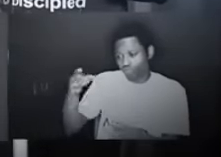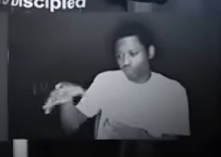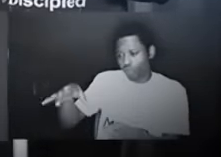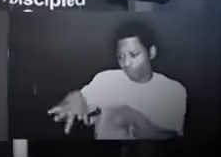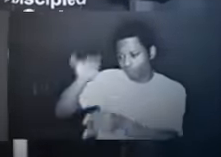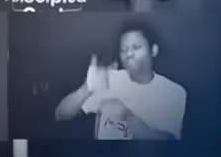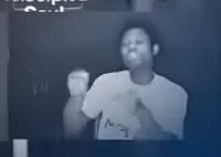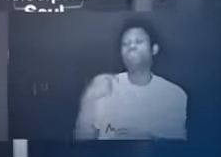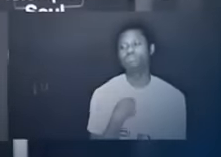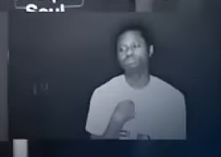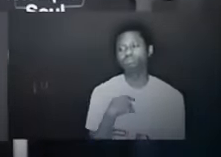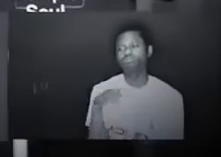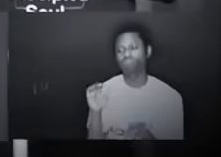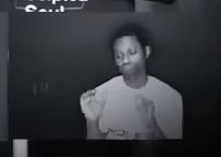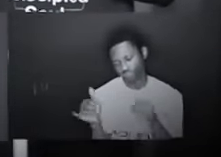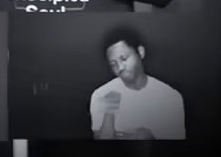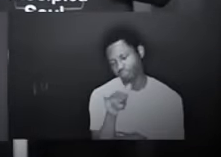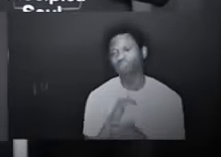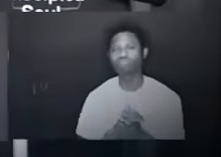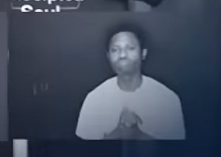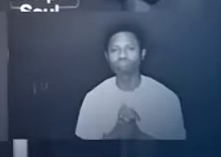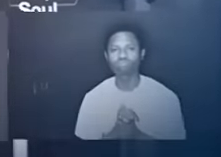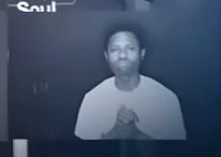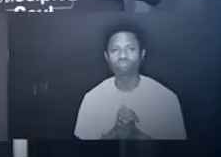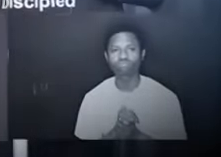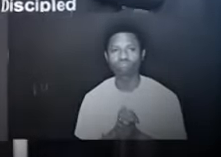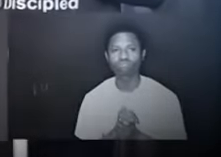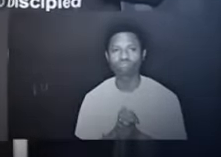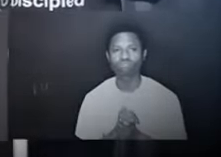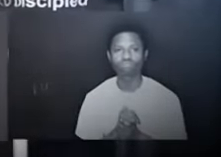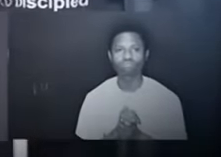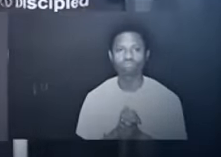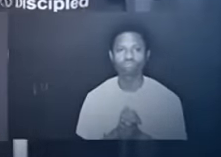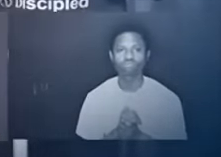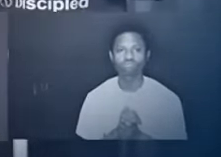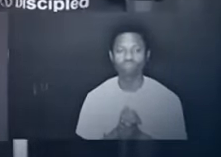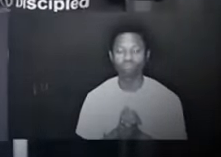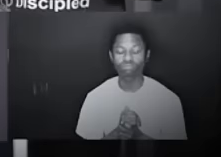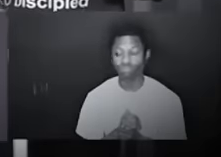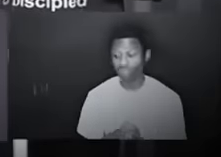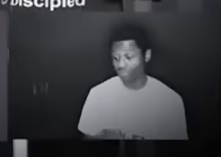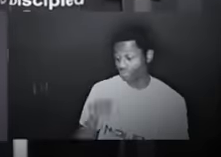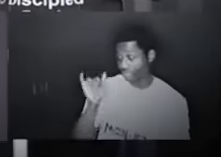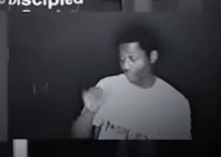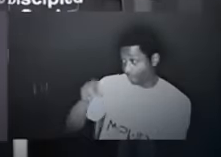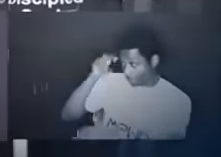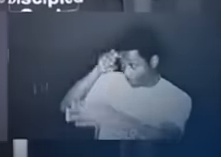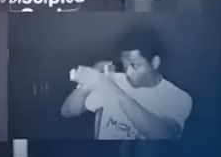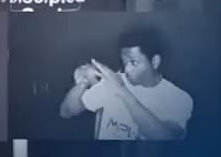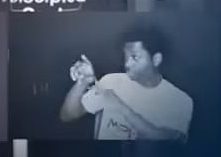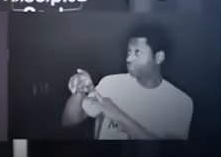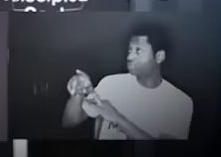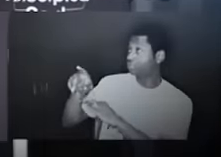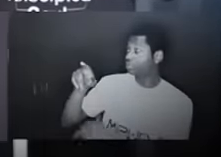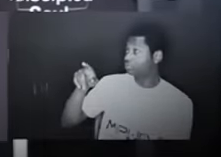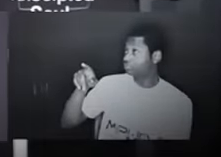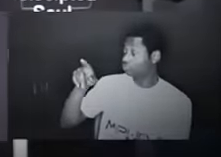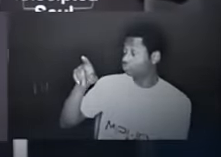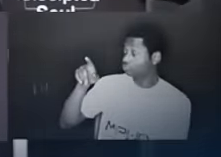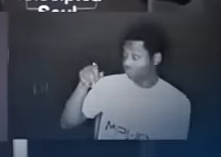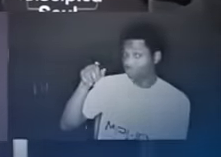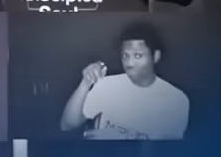ɔte sɛ me ɛne Onyankopɔn bɛma no so me nuanom mu ama mo. Him shall ye hear. I'm now using the King